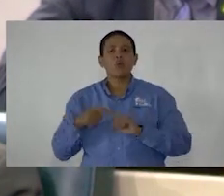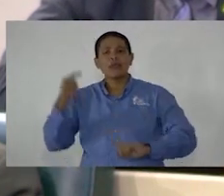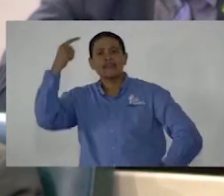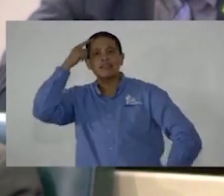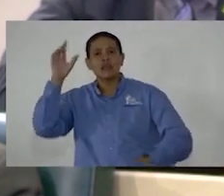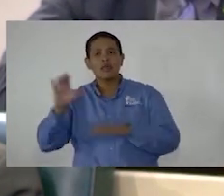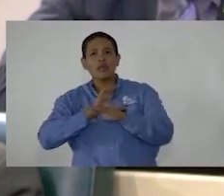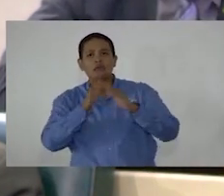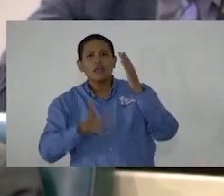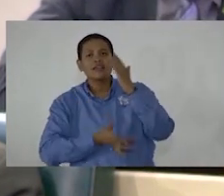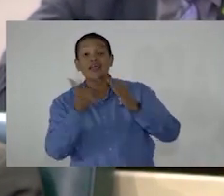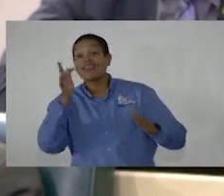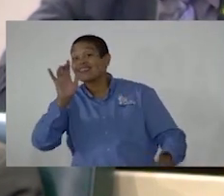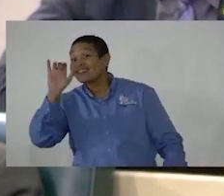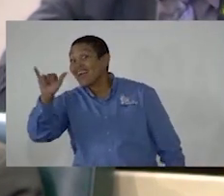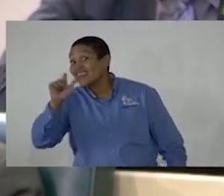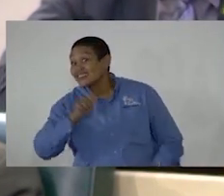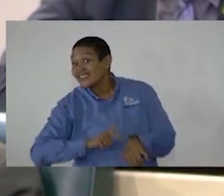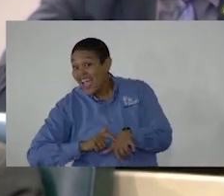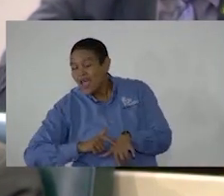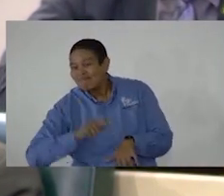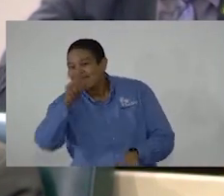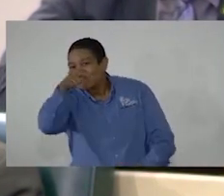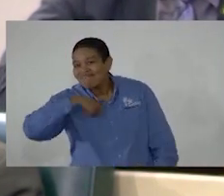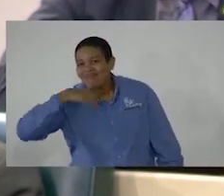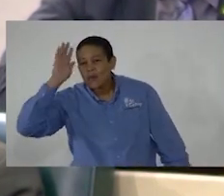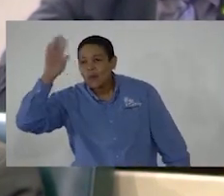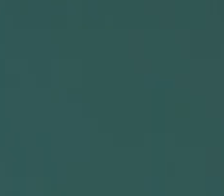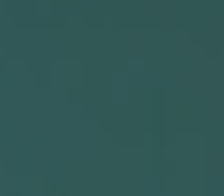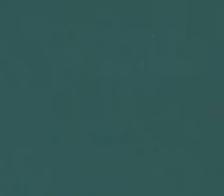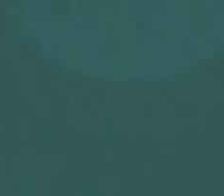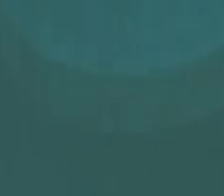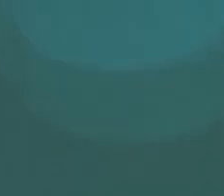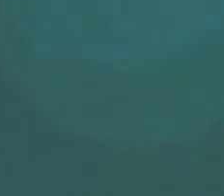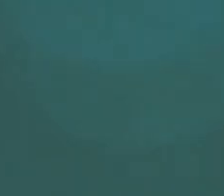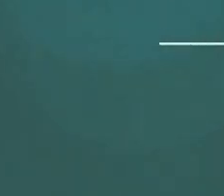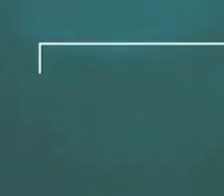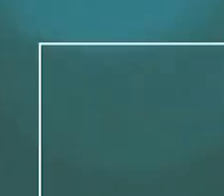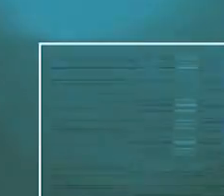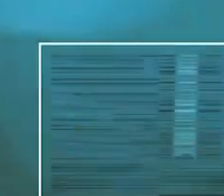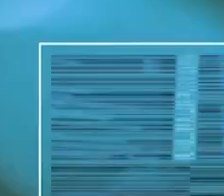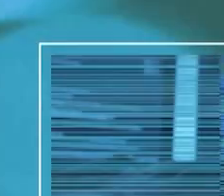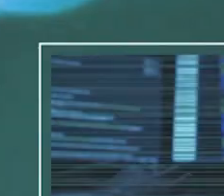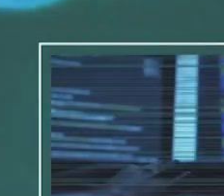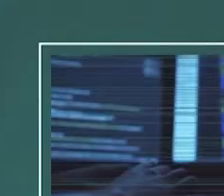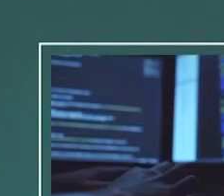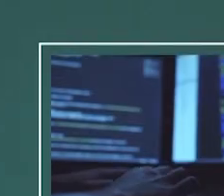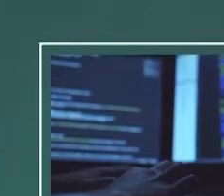digital, then and only then can we make it happen.